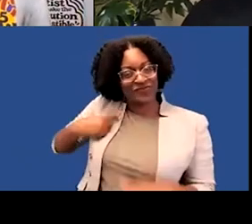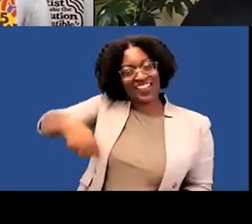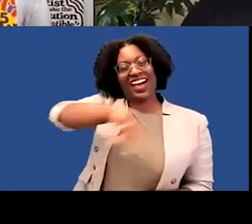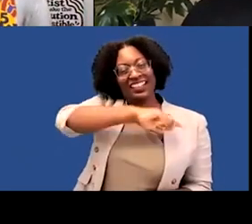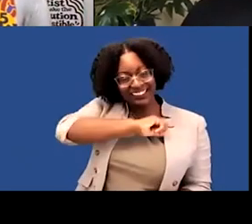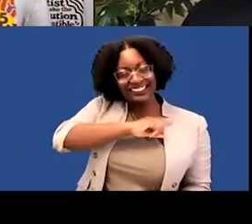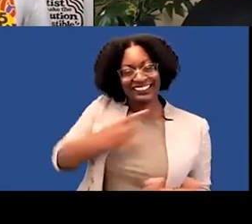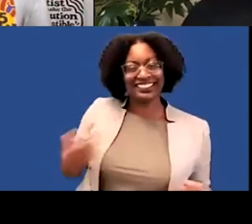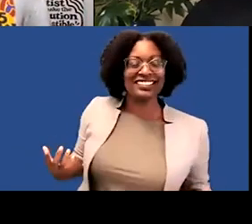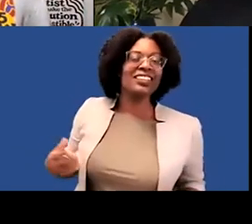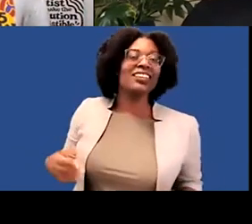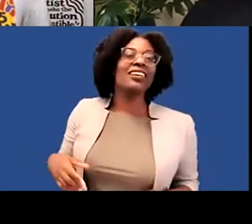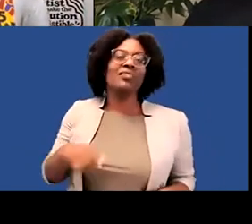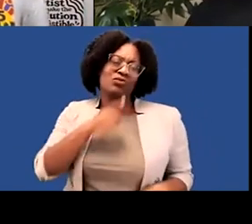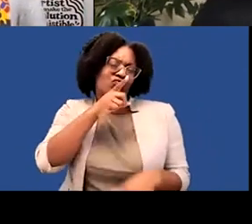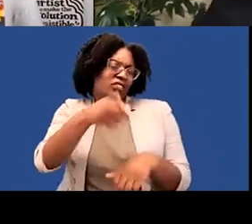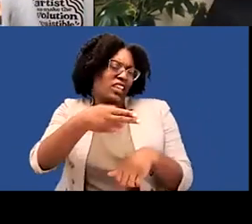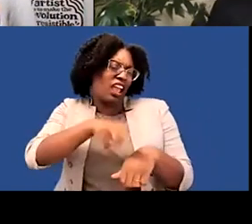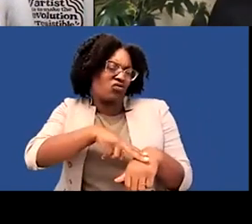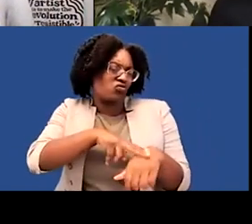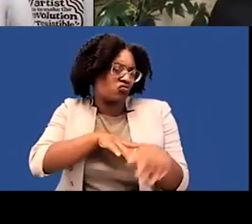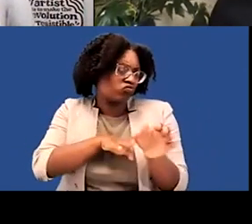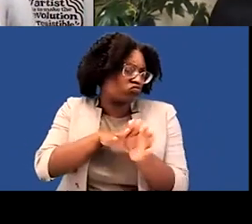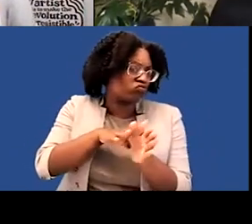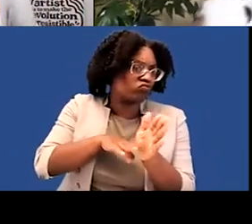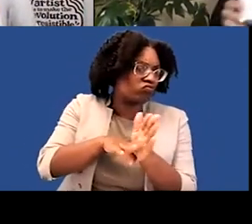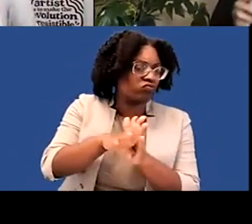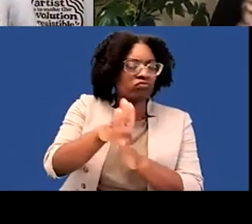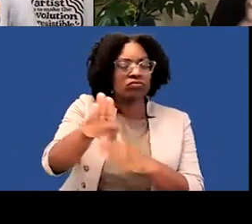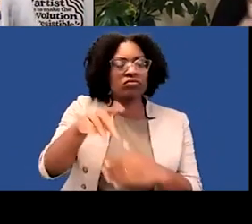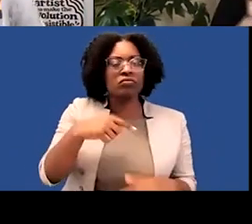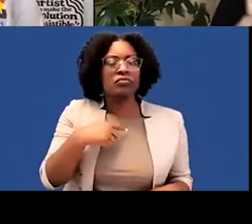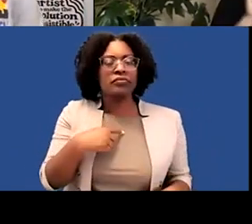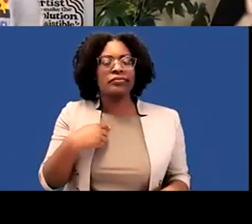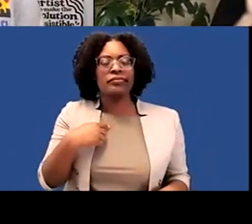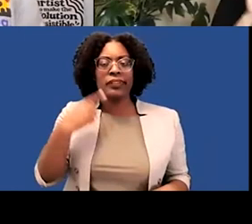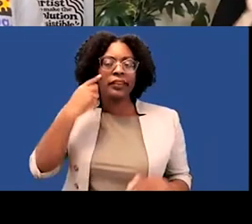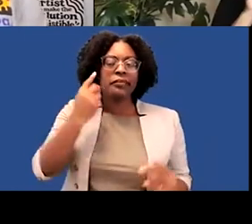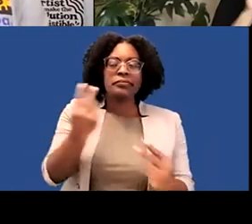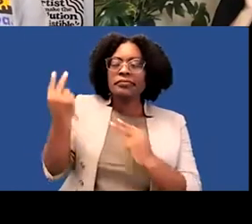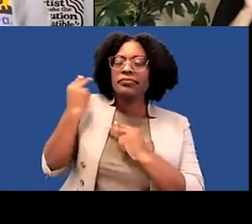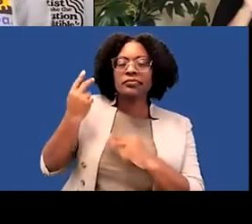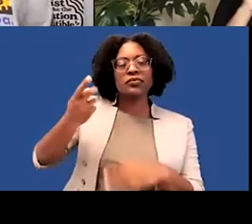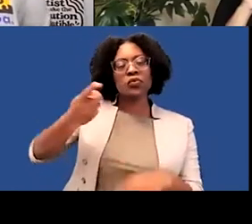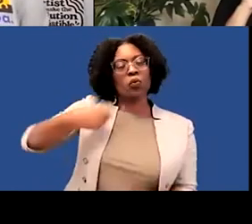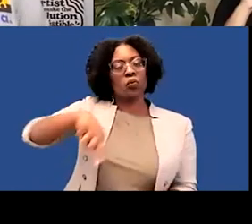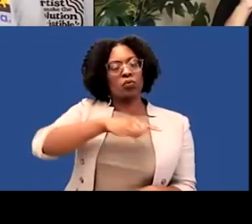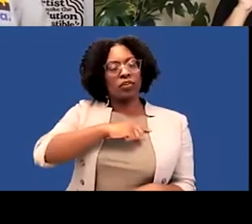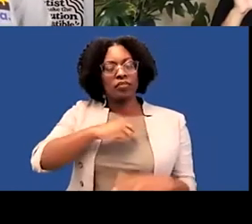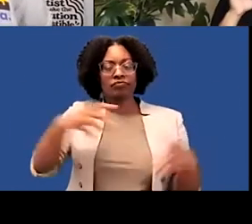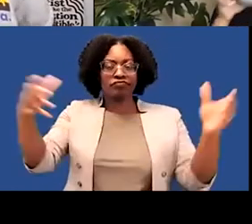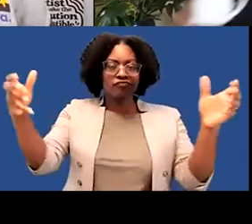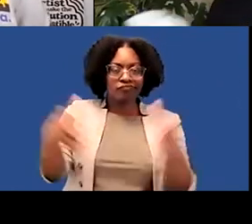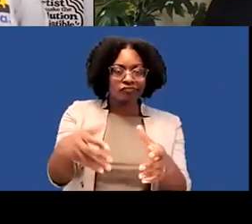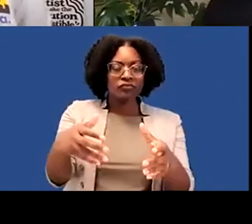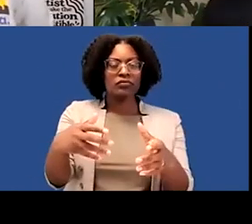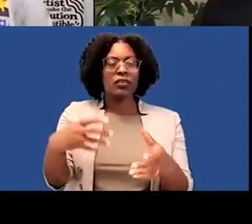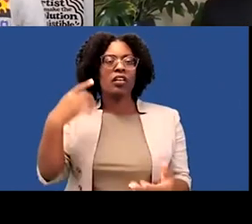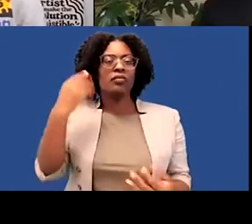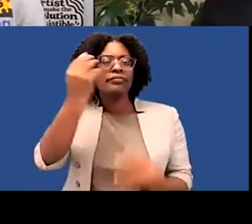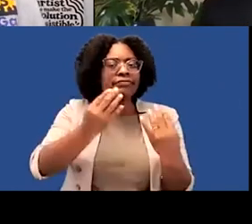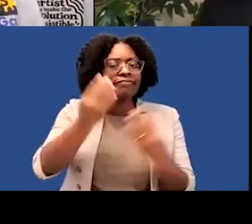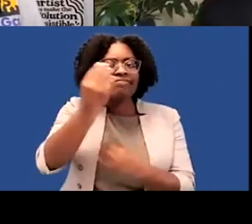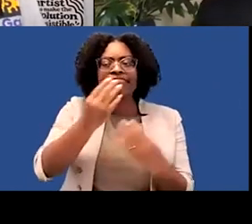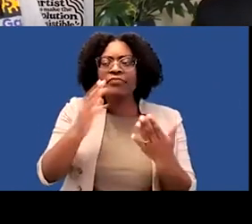It emerged really naturally, you know, in my recollection. I think that when we first came together and started talking about what would become this book, you